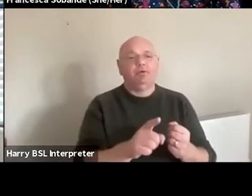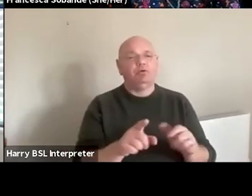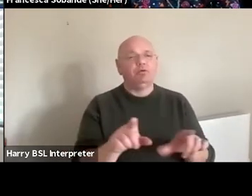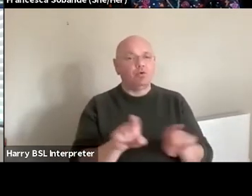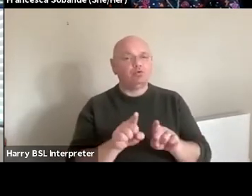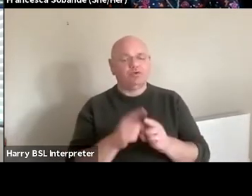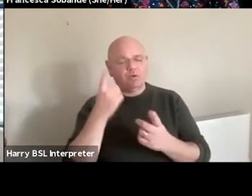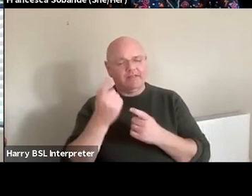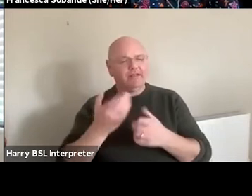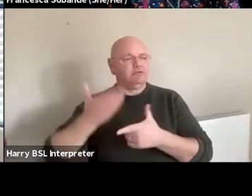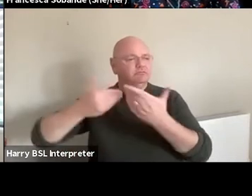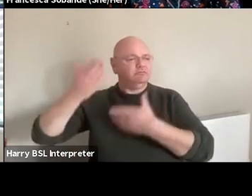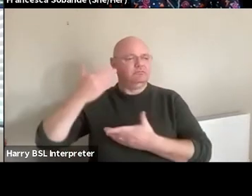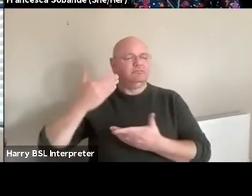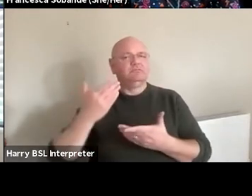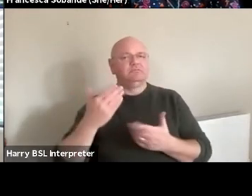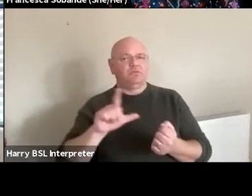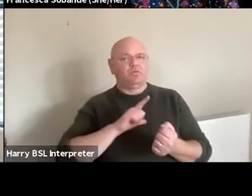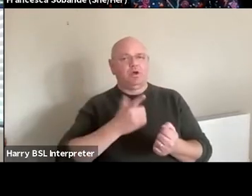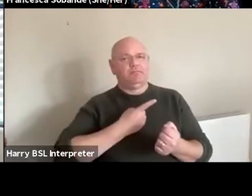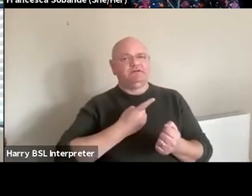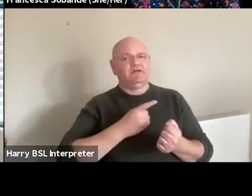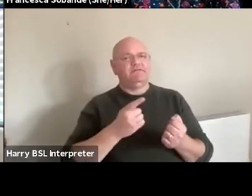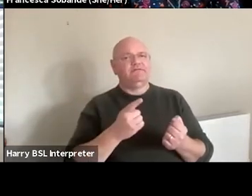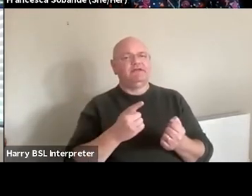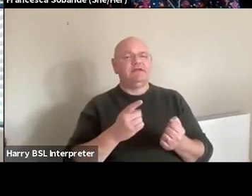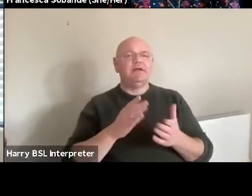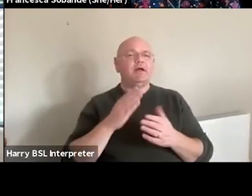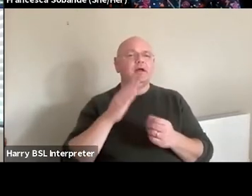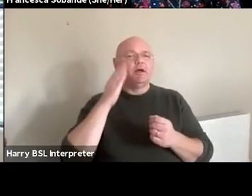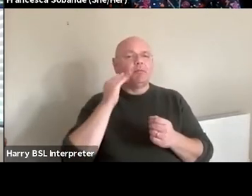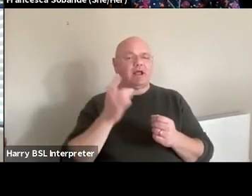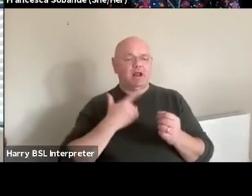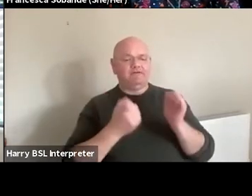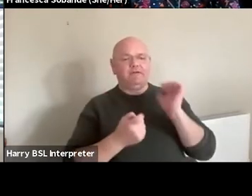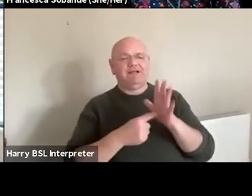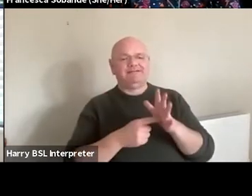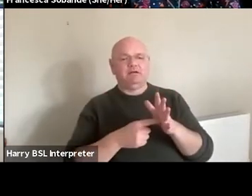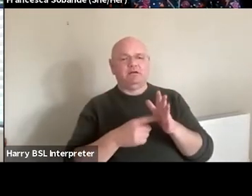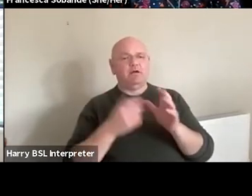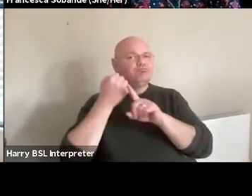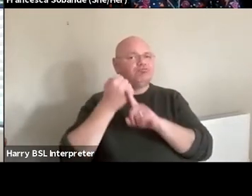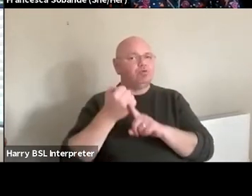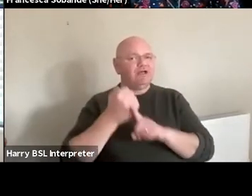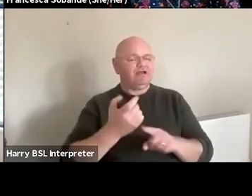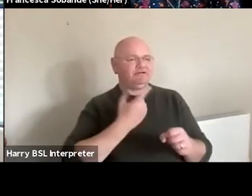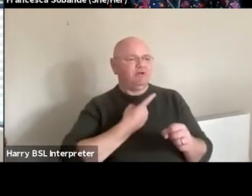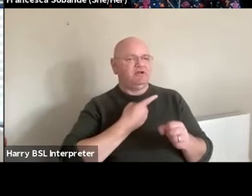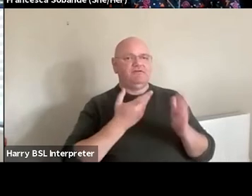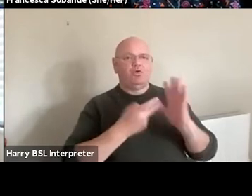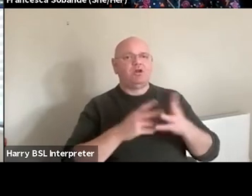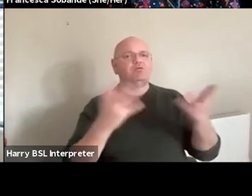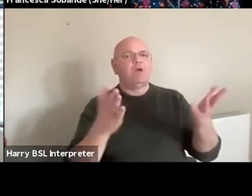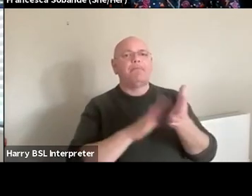I organized a few of the Manchester protests for Black Lives Matter. And outside of my ability to physically coalesce in the ways that I